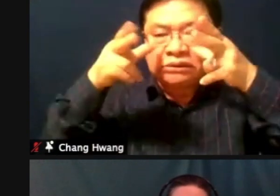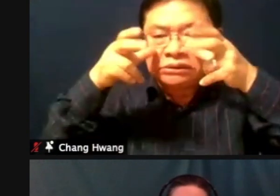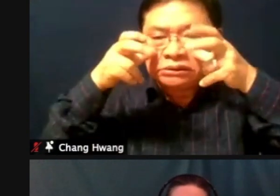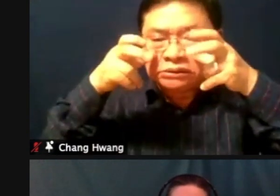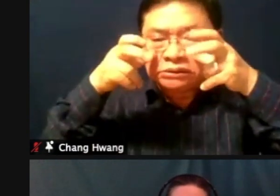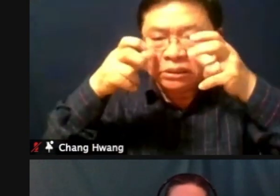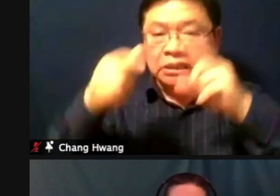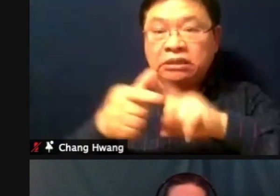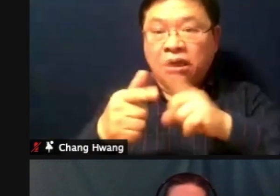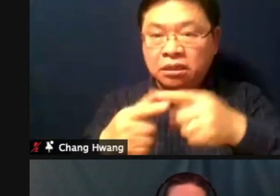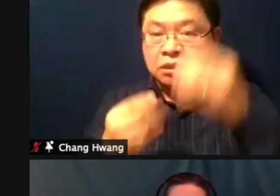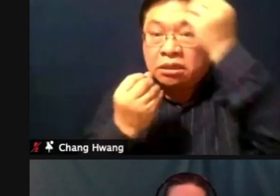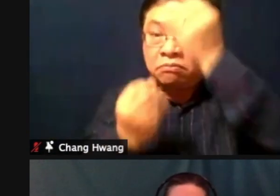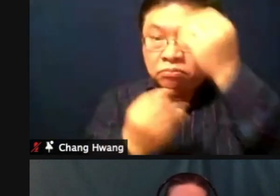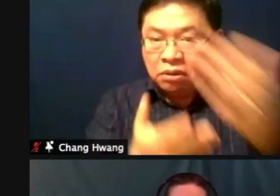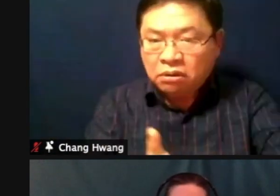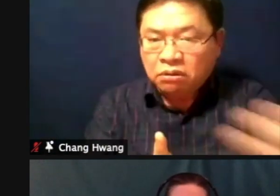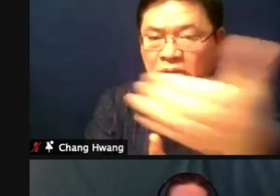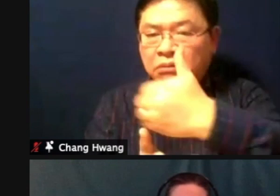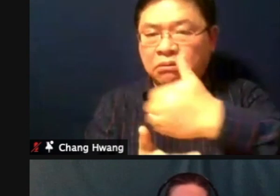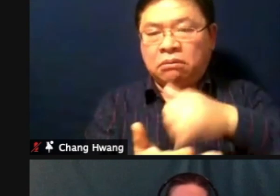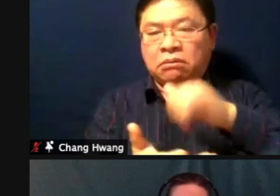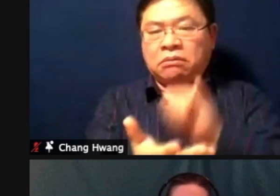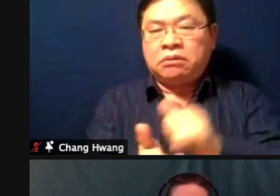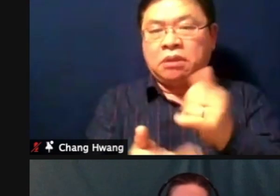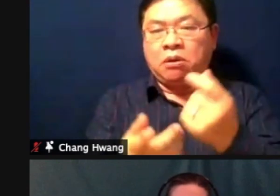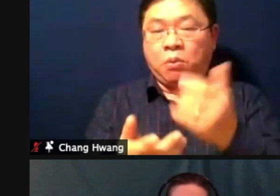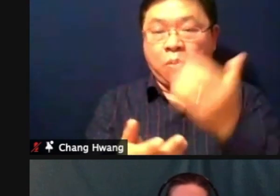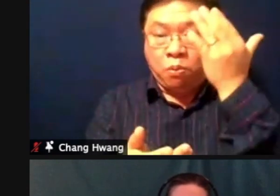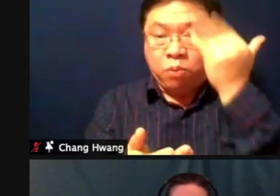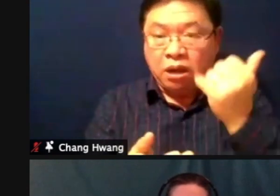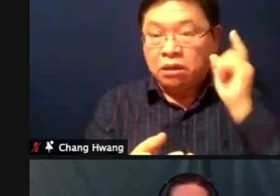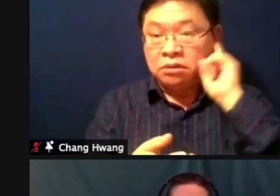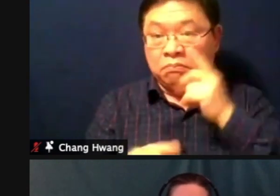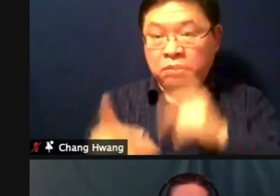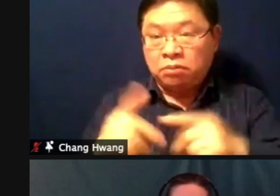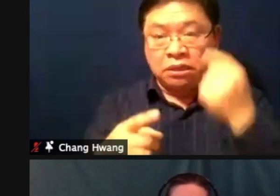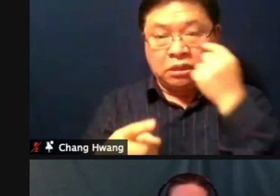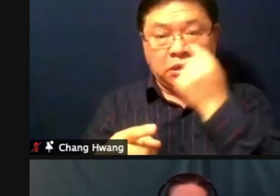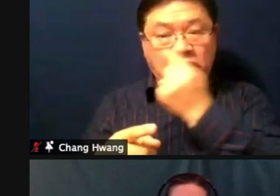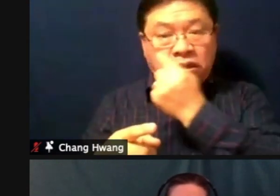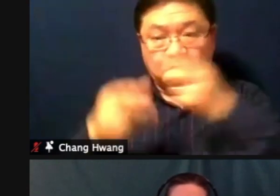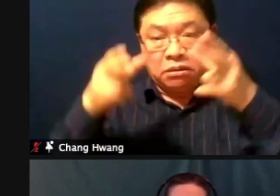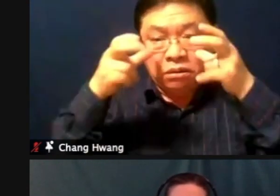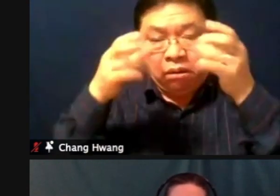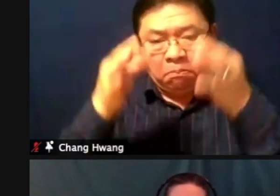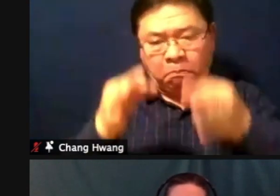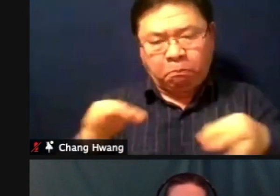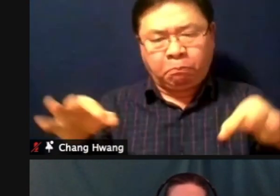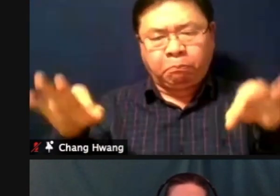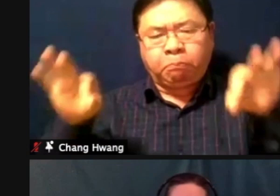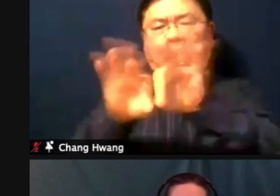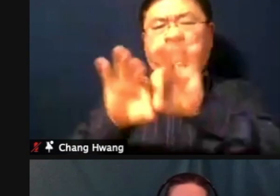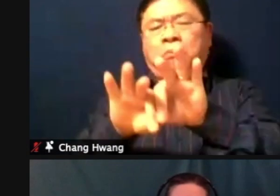So it's, again, emphasizing that as deaf people, we are visual people. We collect information through our eyes. That's how we take